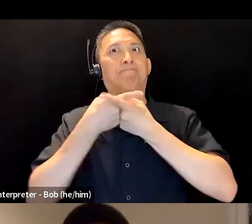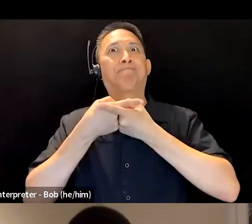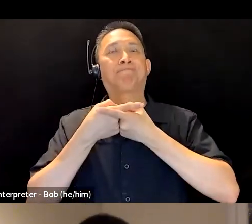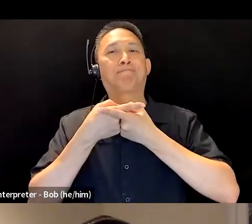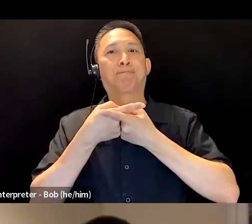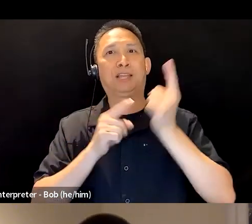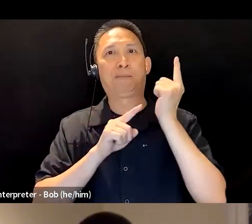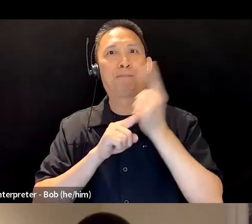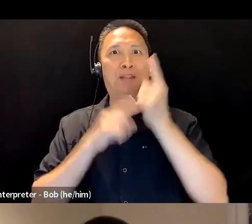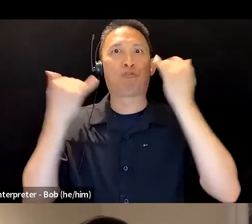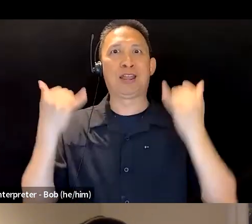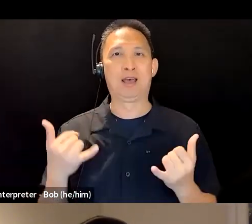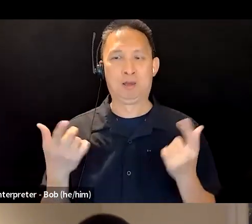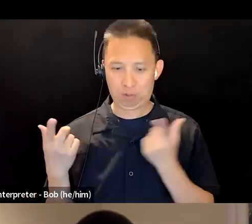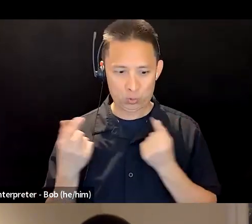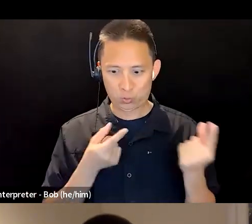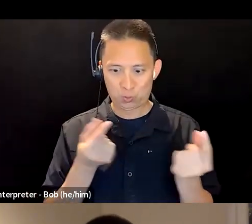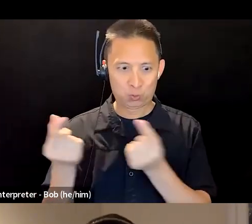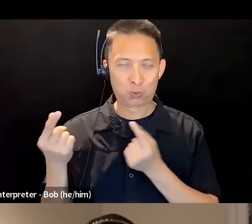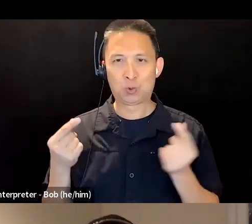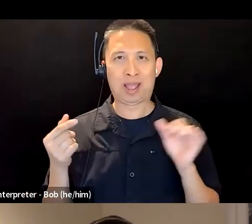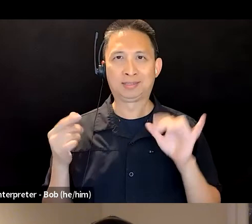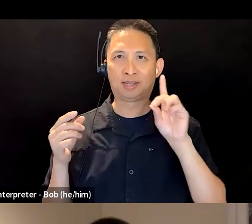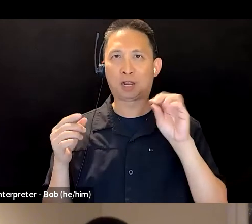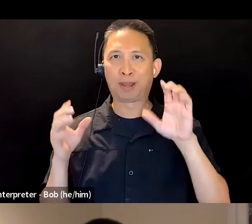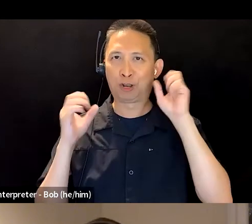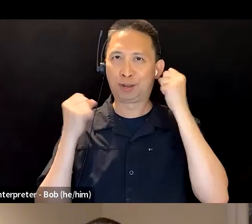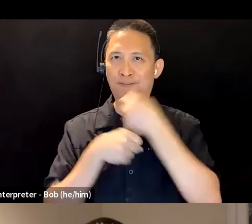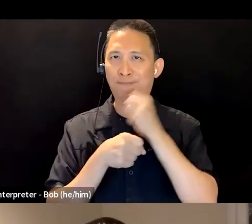an interesting environment as documentary makers, I think.